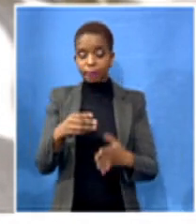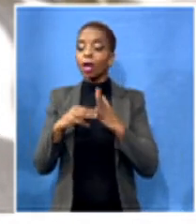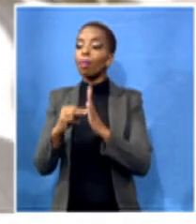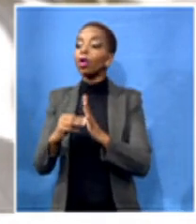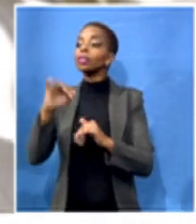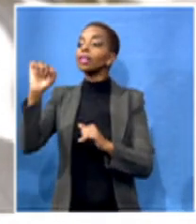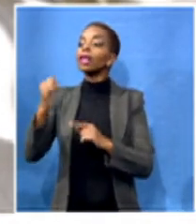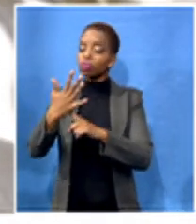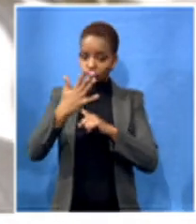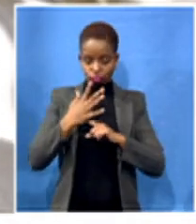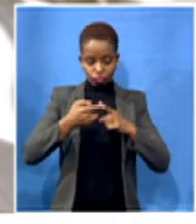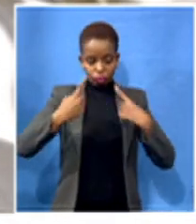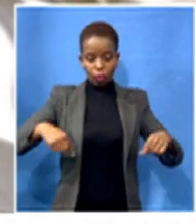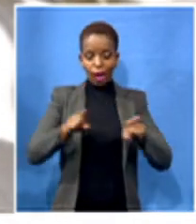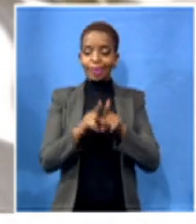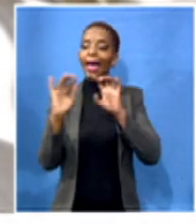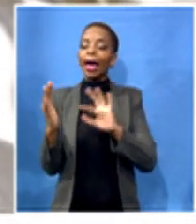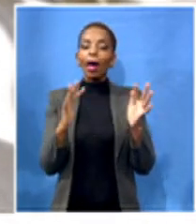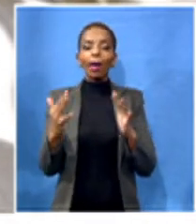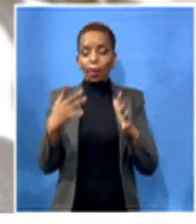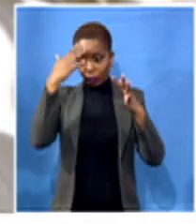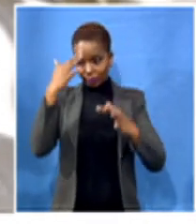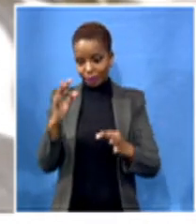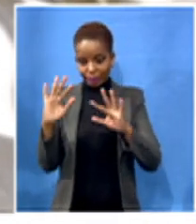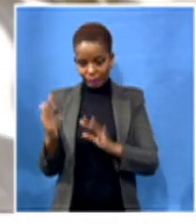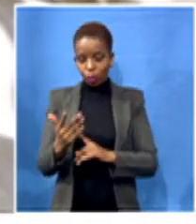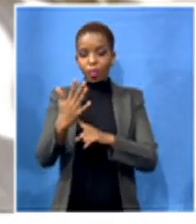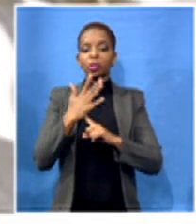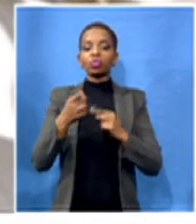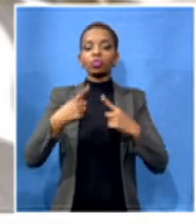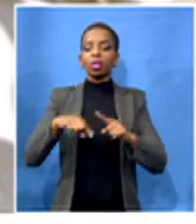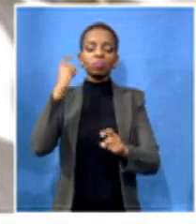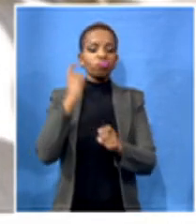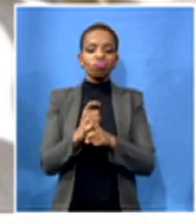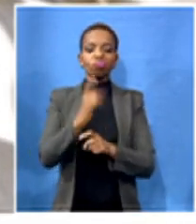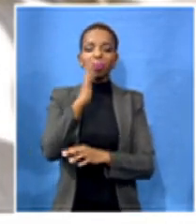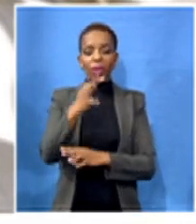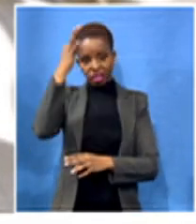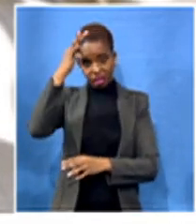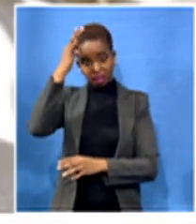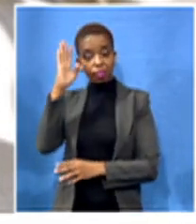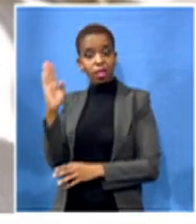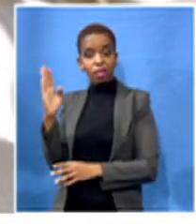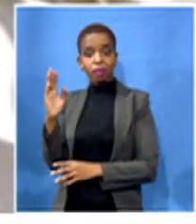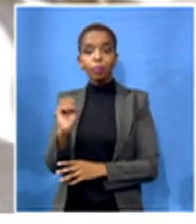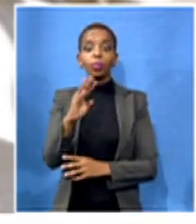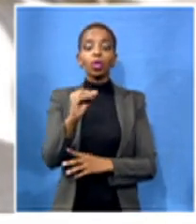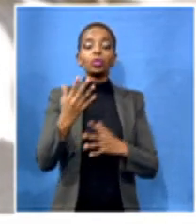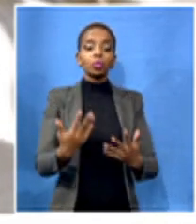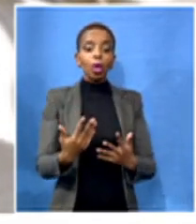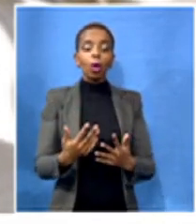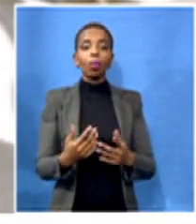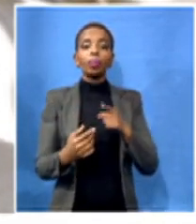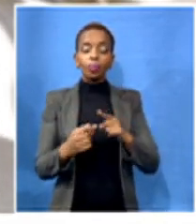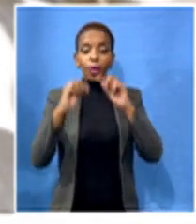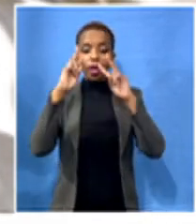and everything and intellectual in this country what it is that they are doing. So Linda Gray has her own organization and said there's no need to investigate